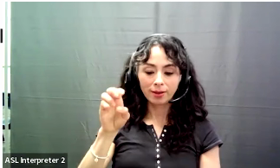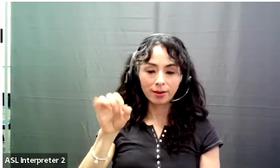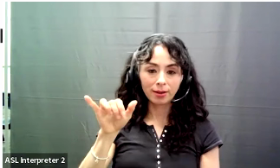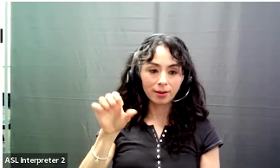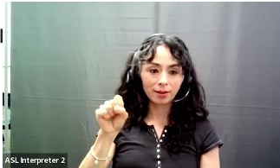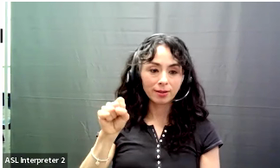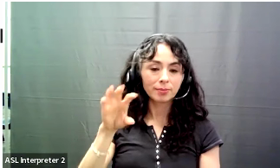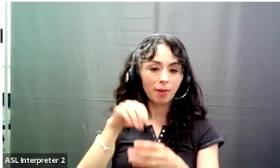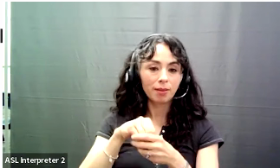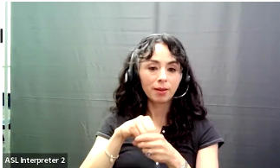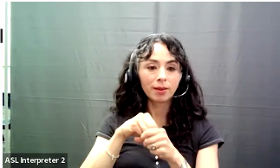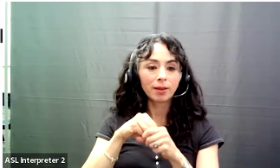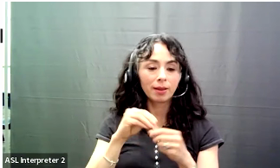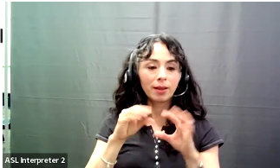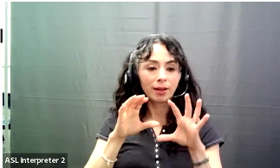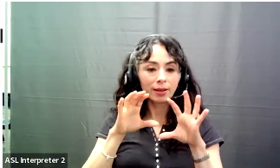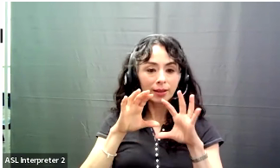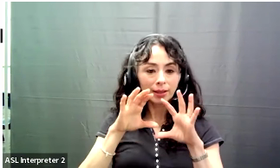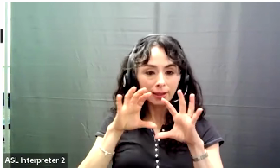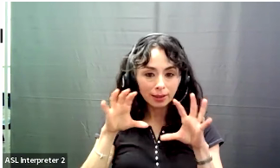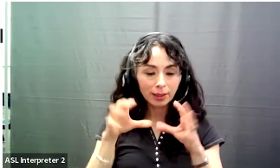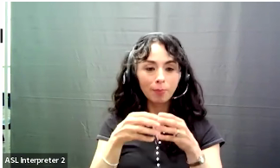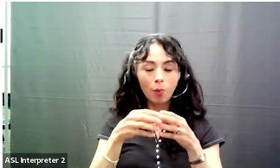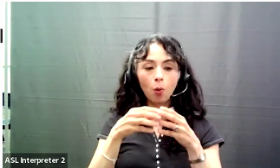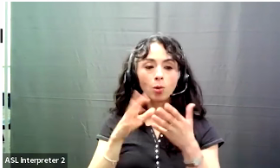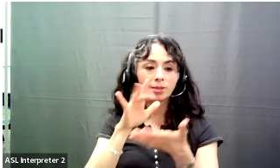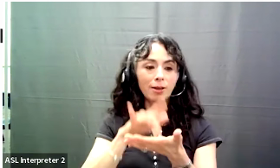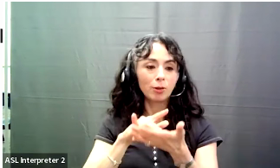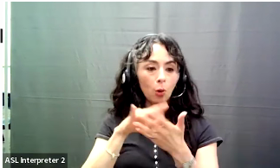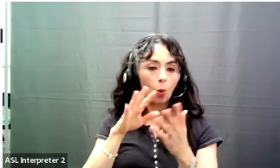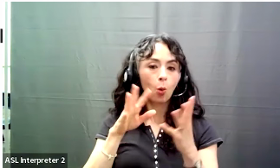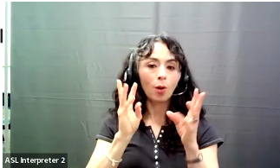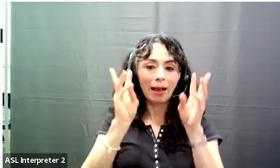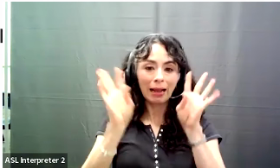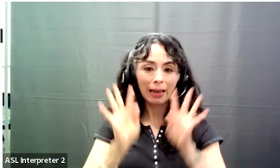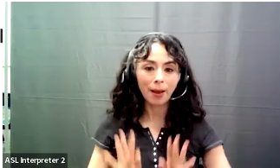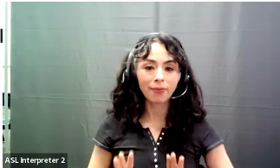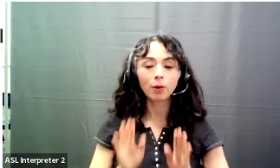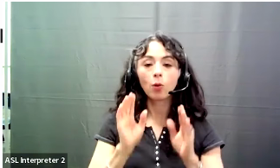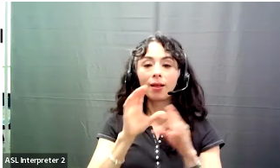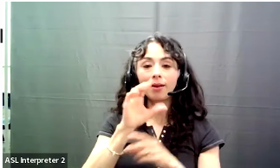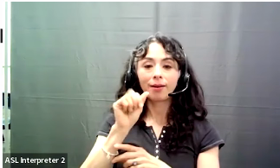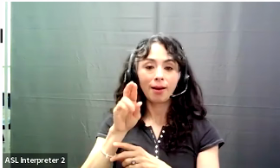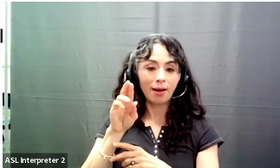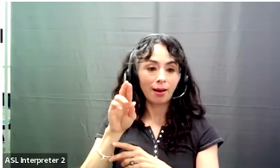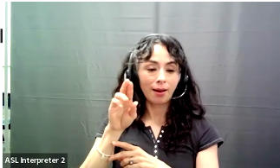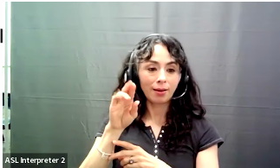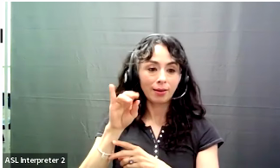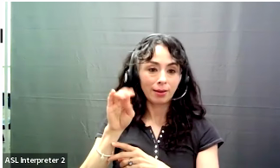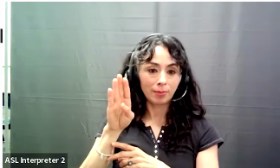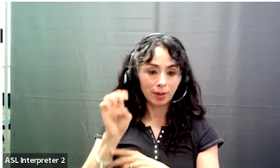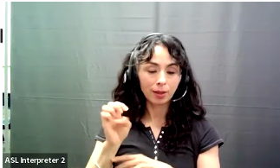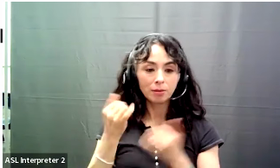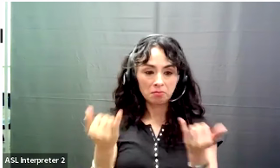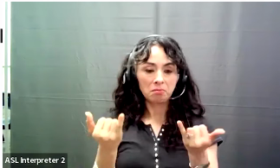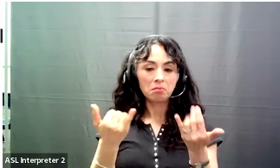the team of Caribbean Climate and I am going to be the moderator for the talk